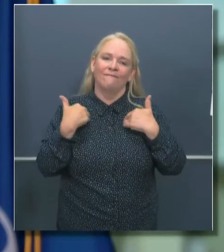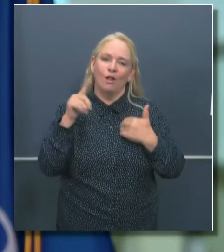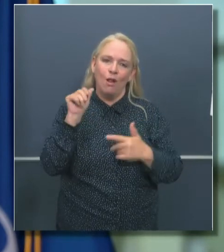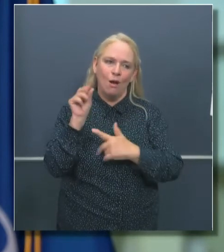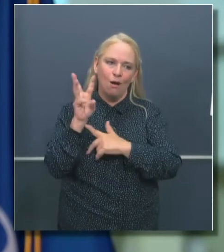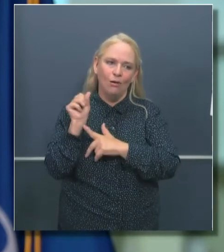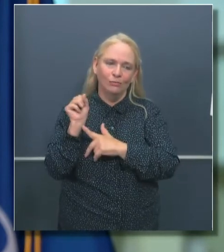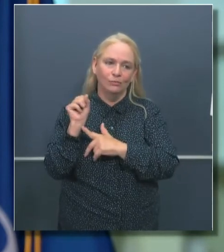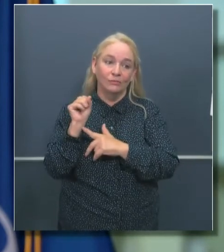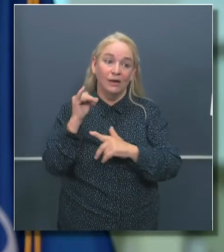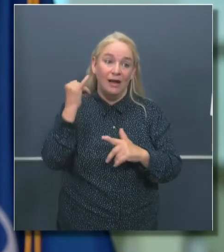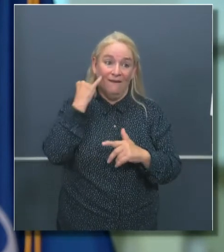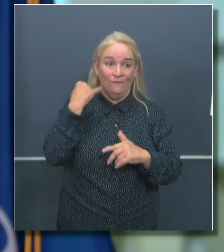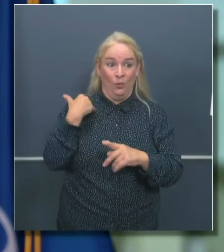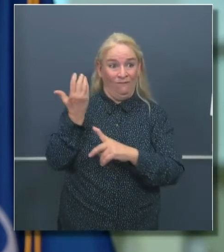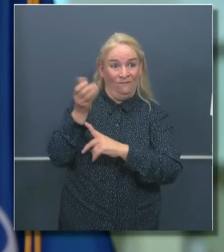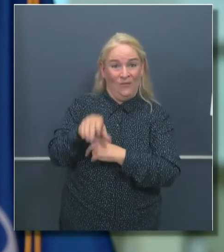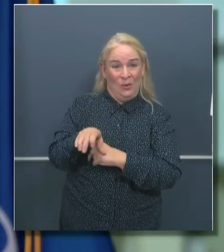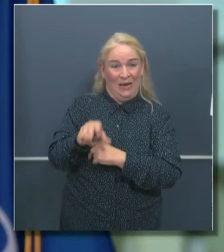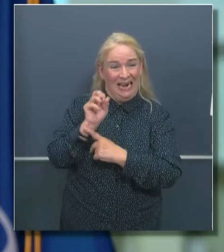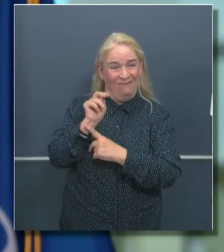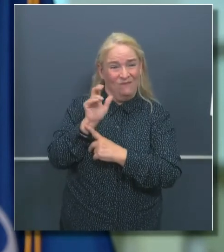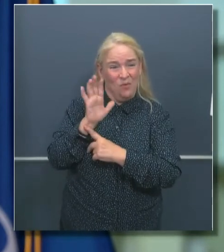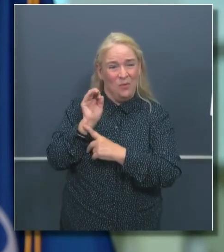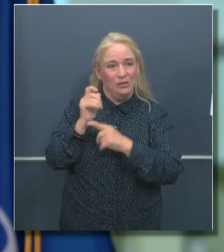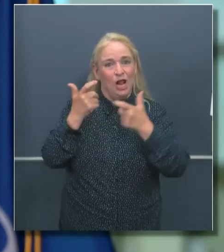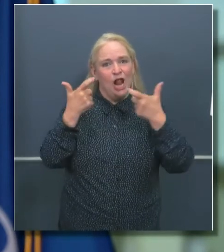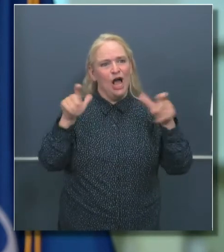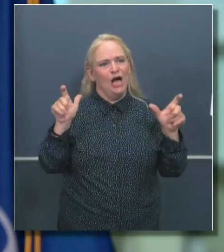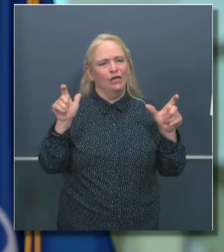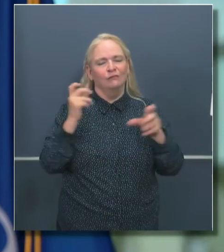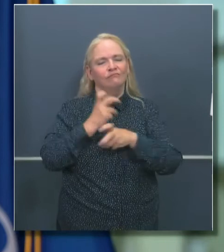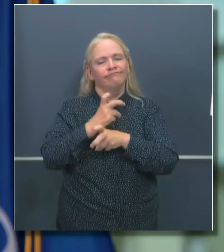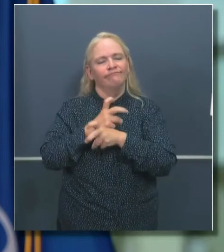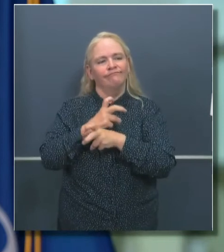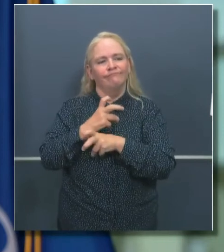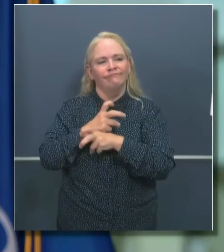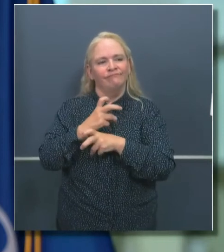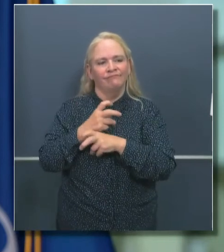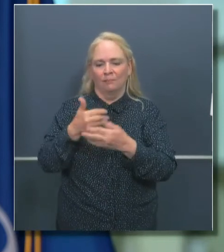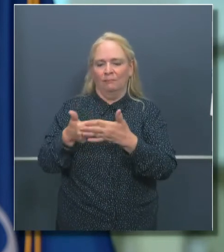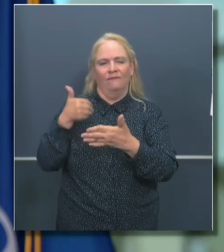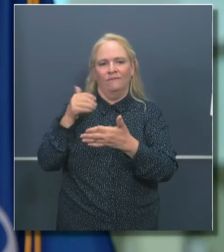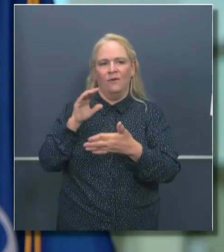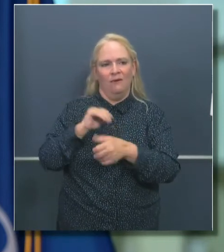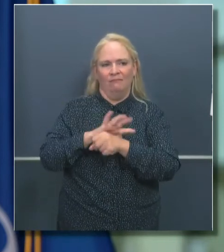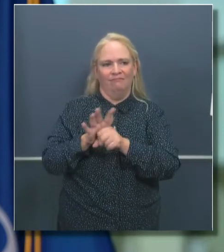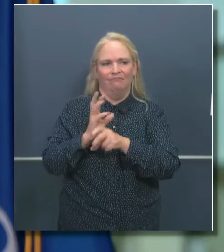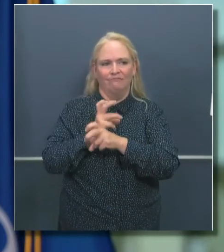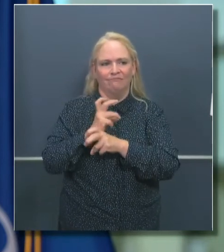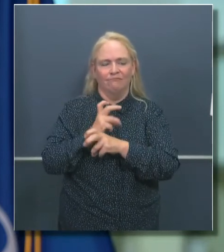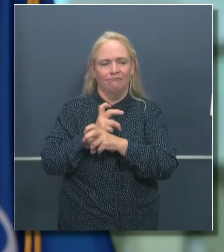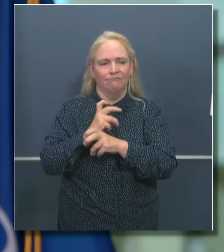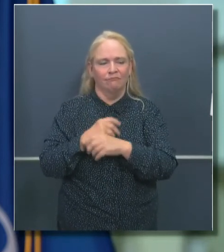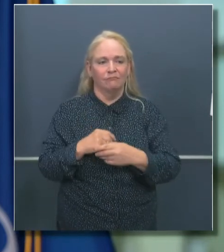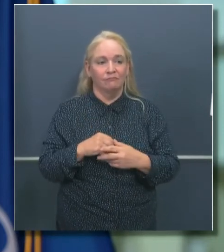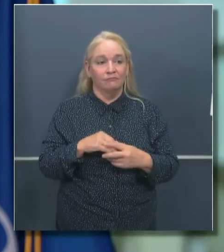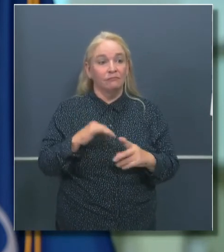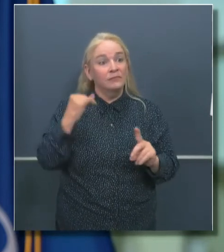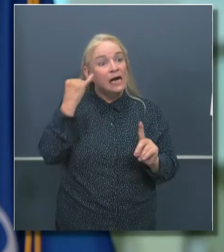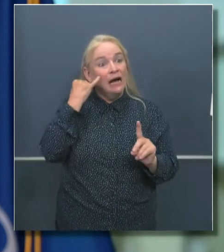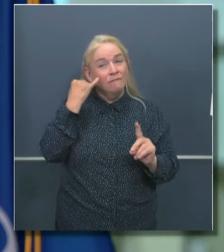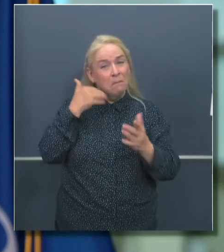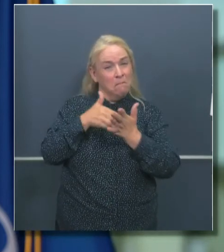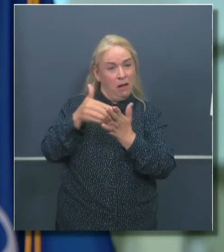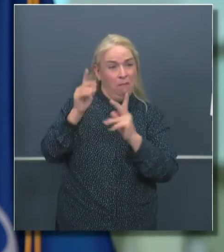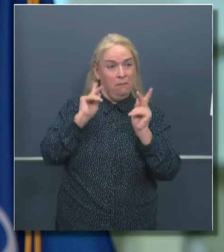enforce at scale, we never could, that transcend and predate COVID-19. If 40 million people want to turn their back on civil society